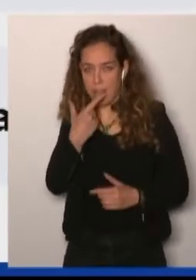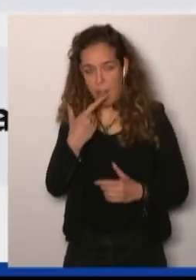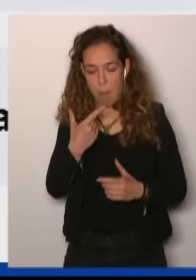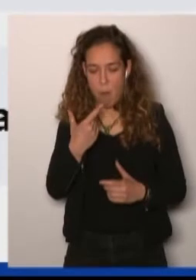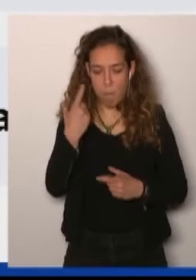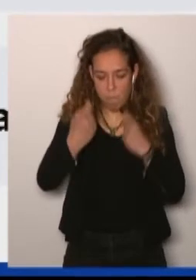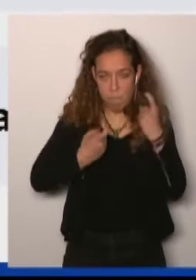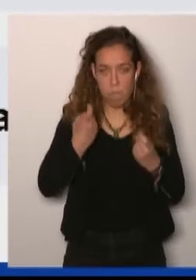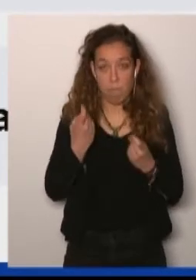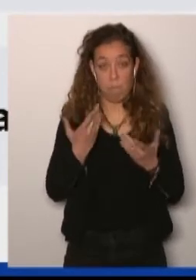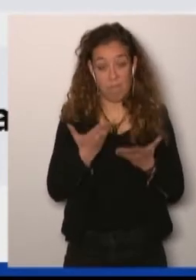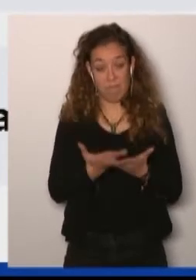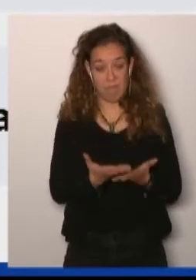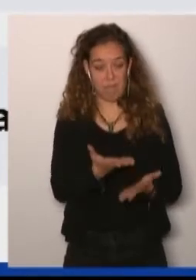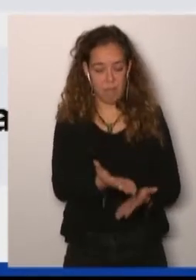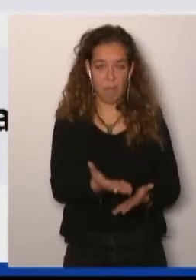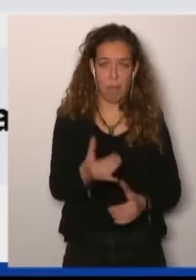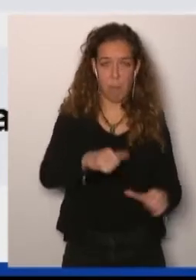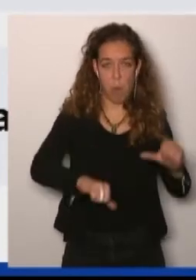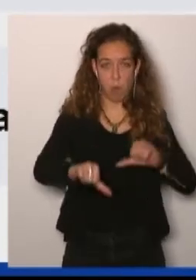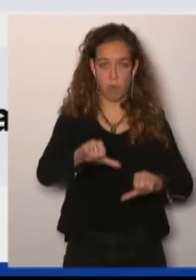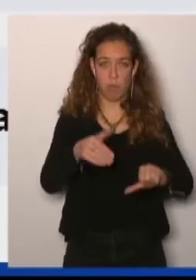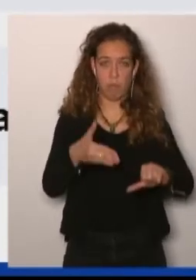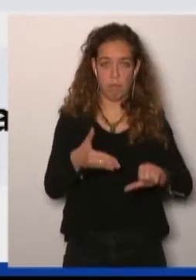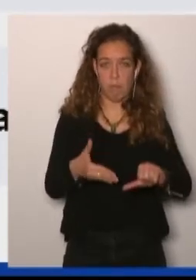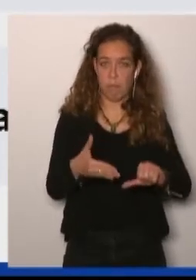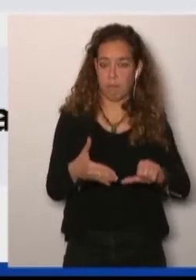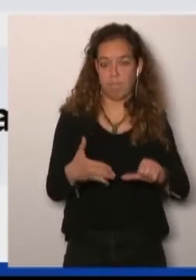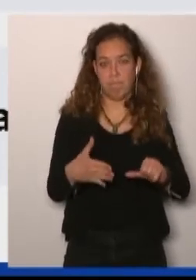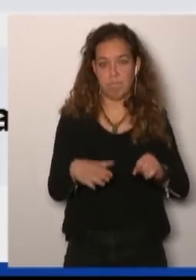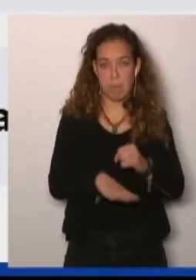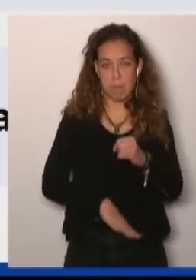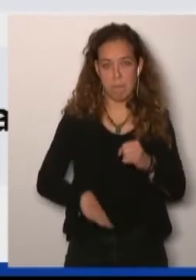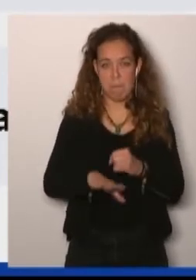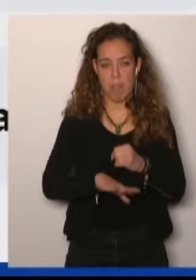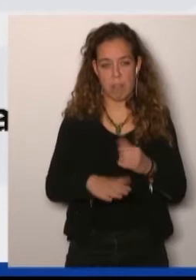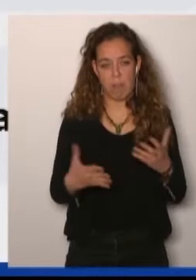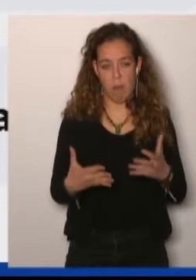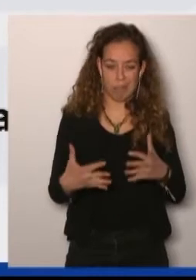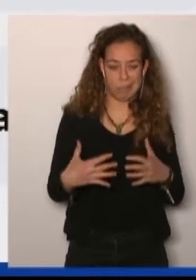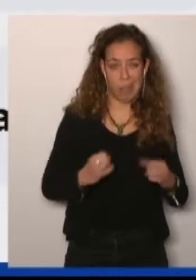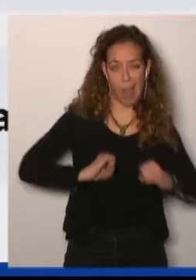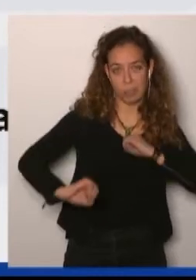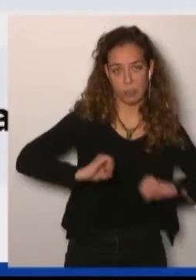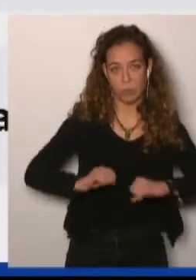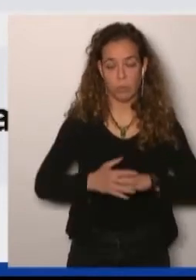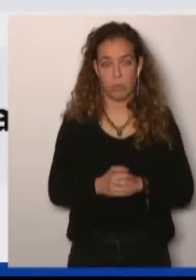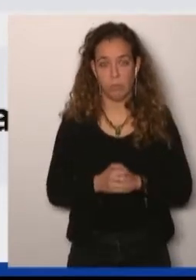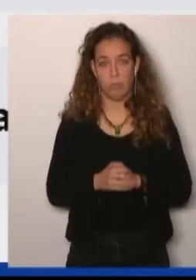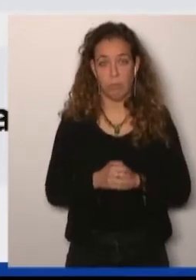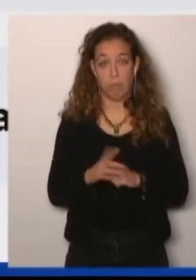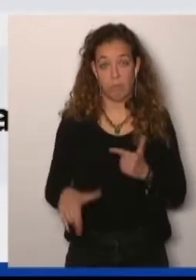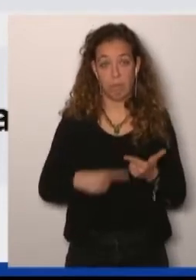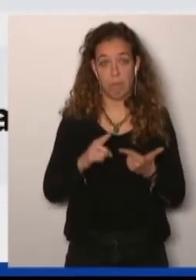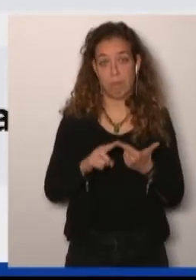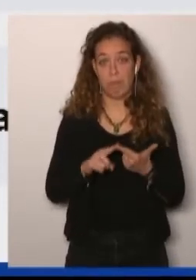action really able to address an unmet medical need and in which population? Leading to the next question of what's the most appropriate study